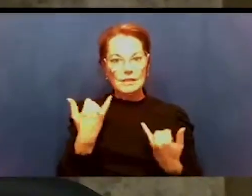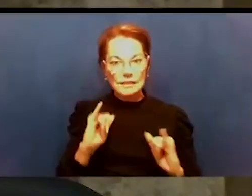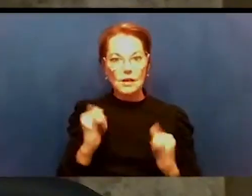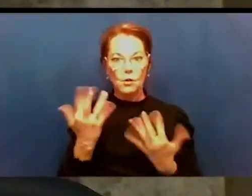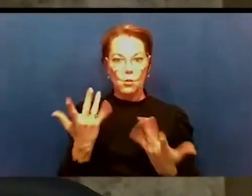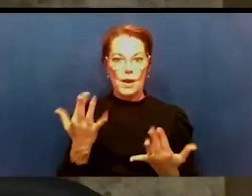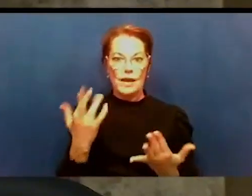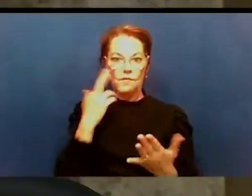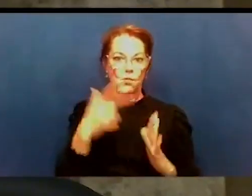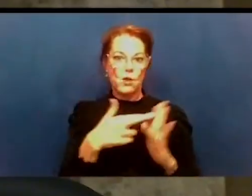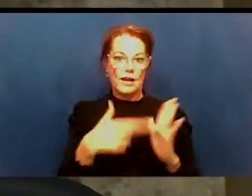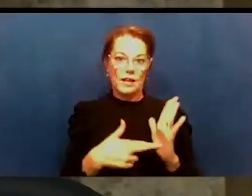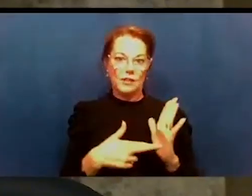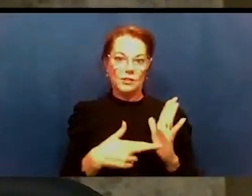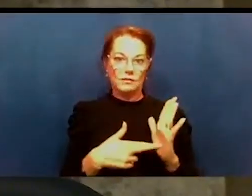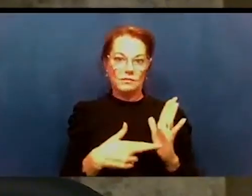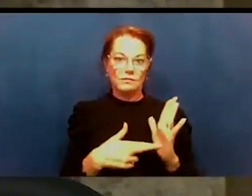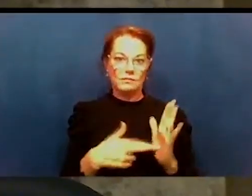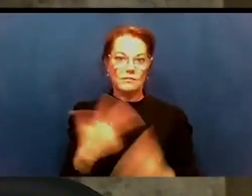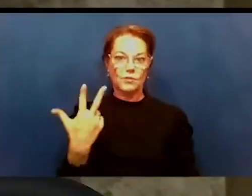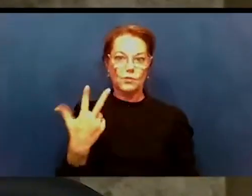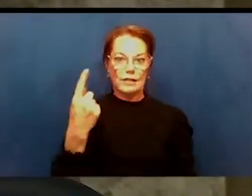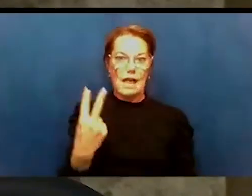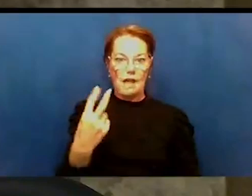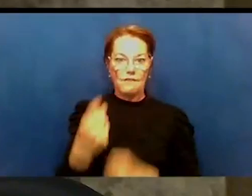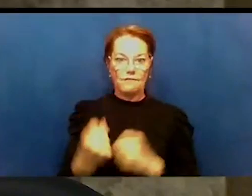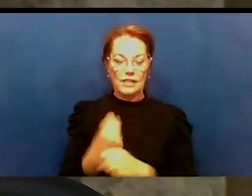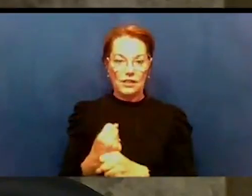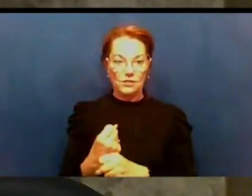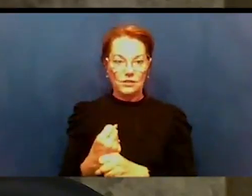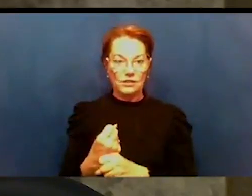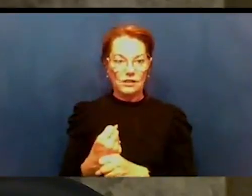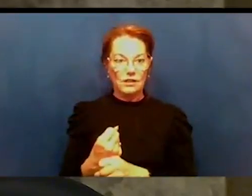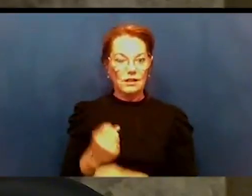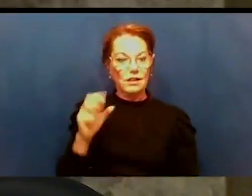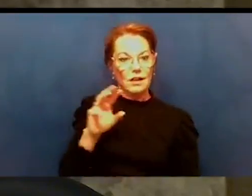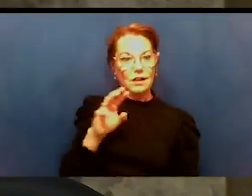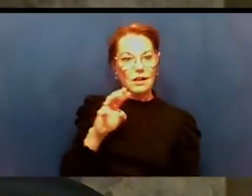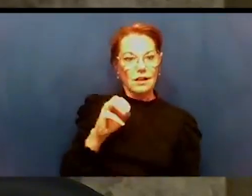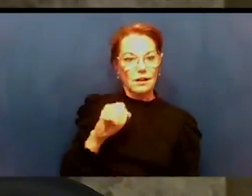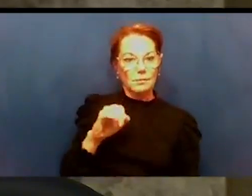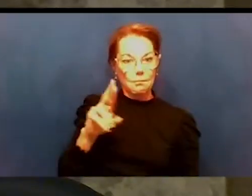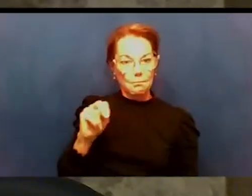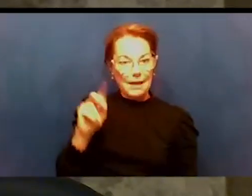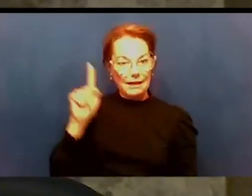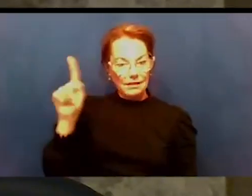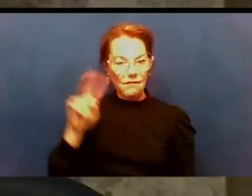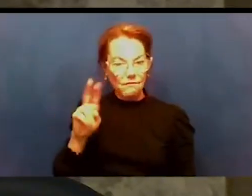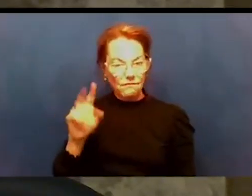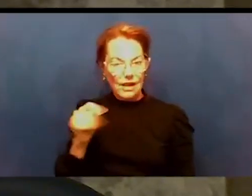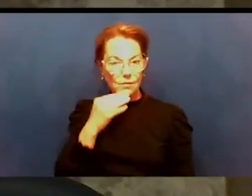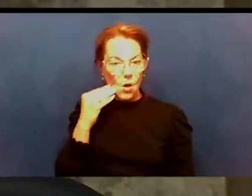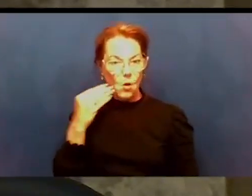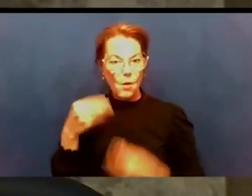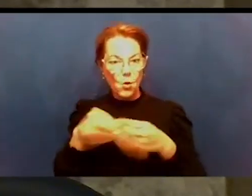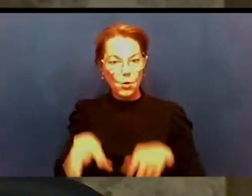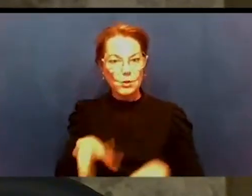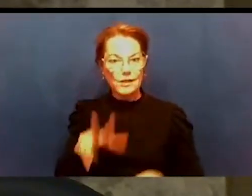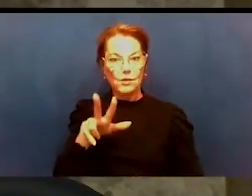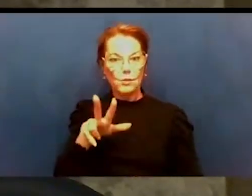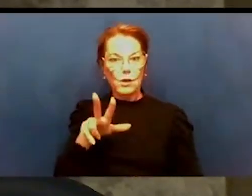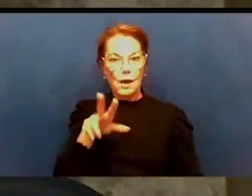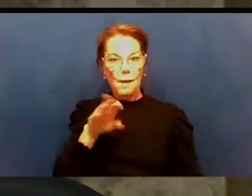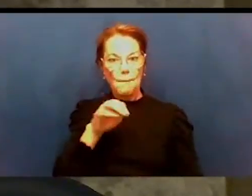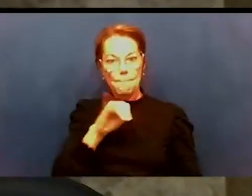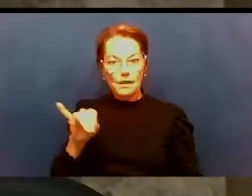And in the meantime, our veterans' homes in Maine are losing something like $3 million a year based upon the lack of